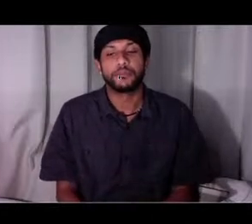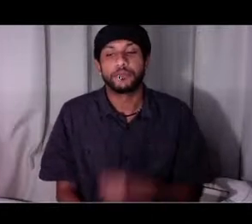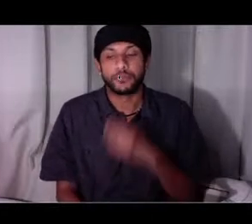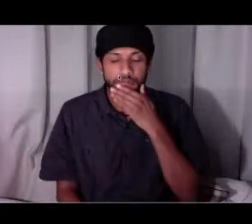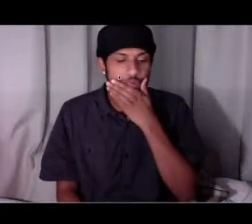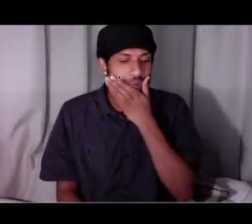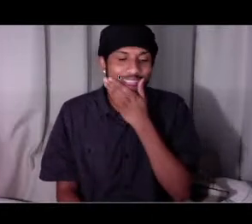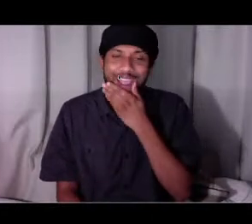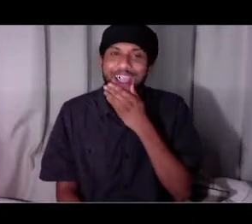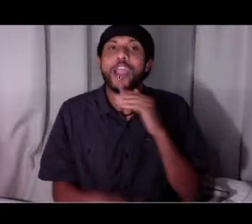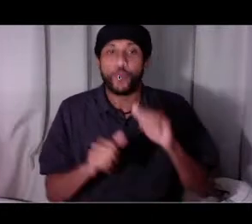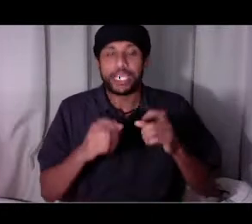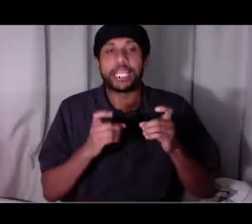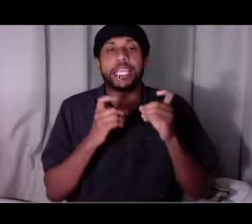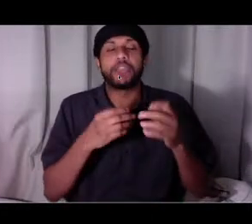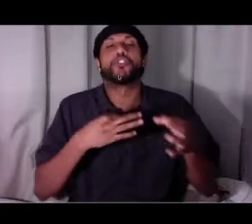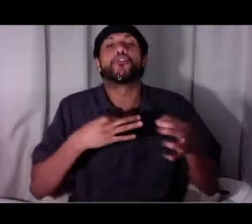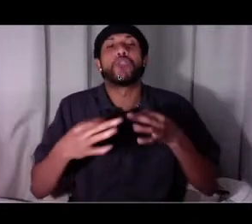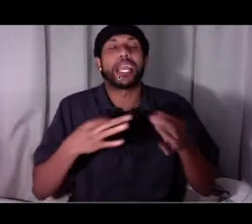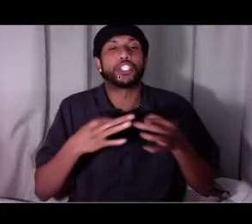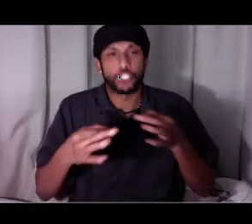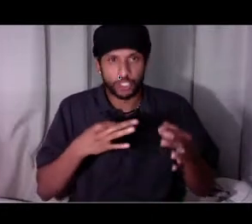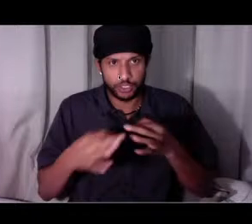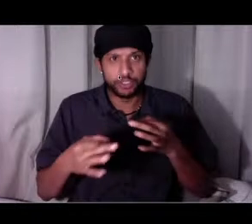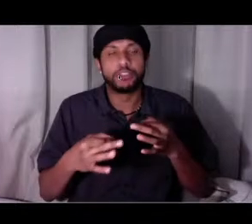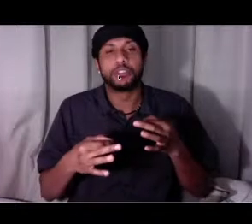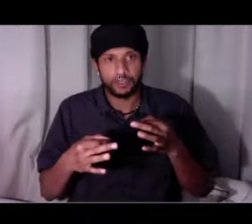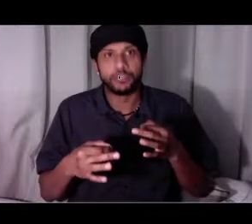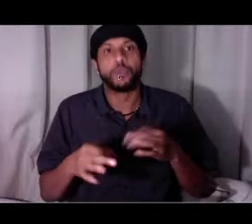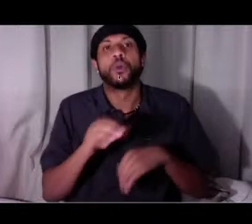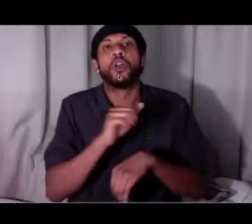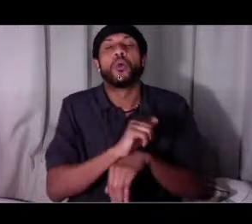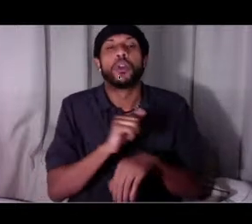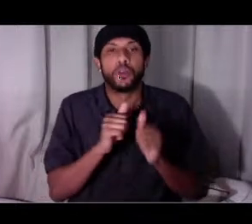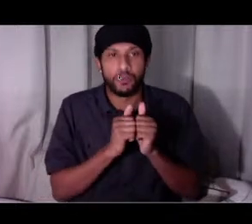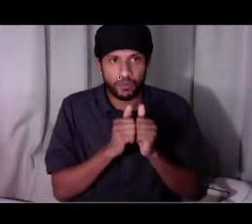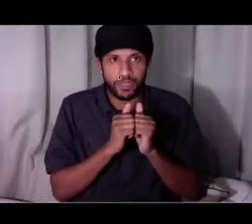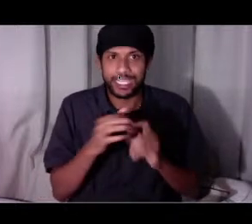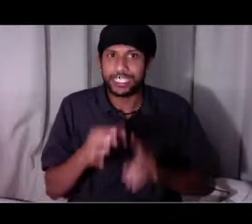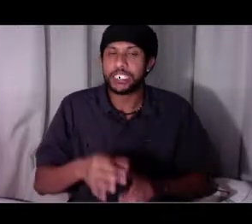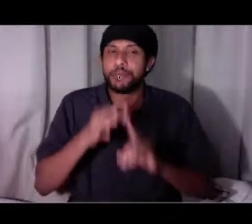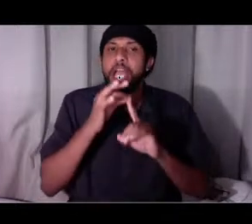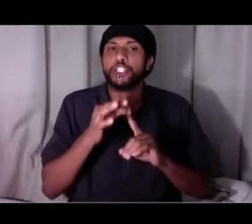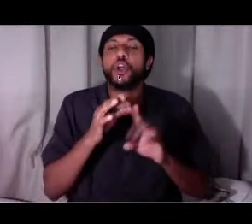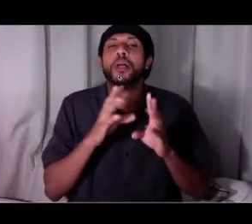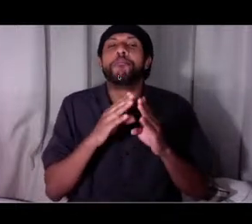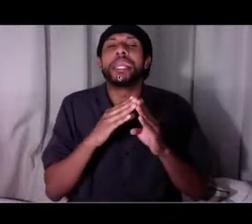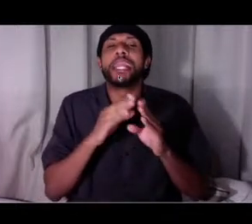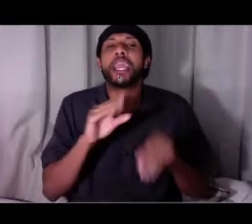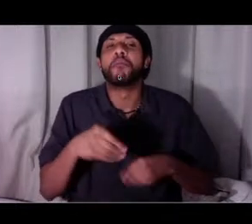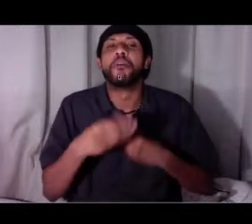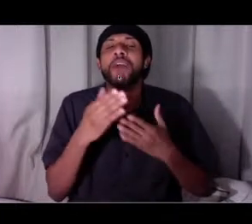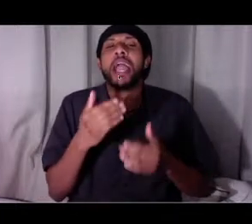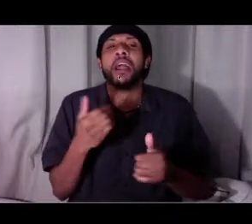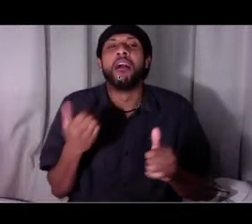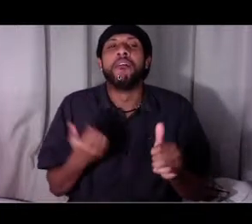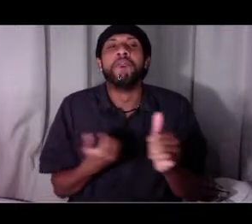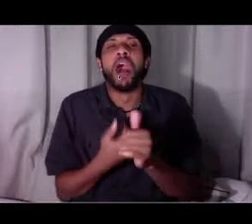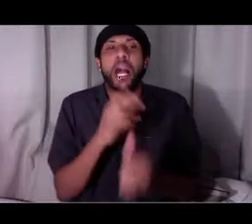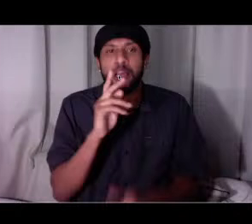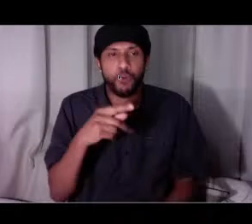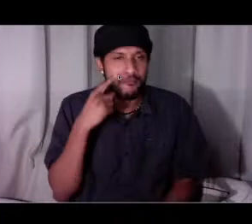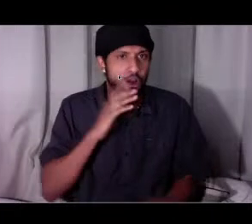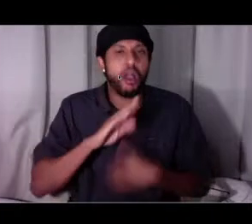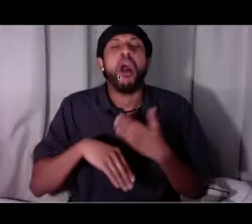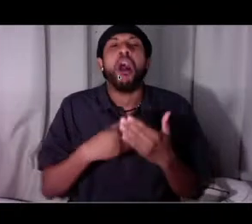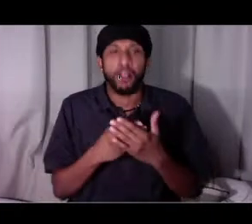and can certainly give direction to the superintendent to work on uh a special meeting and provide a followup to to all of us because this